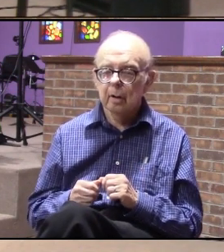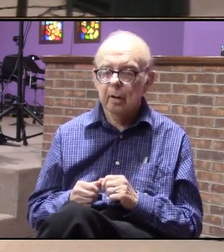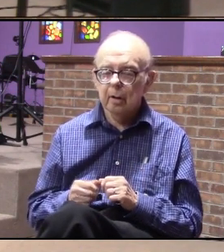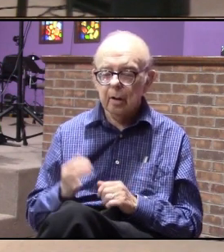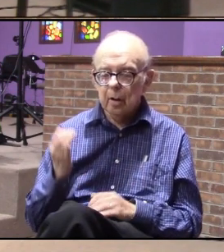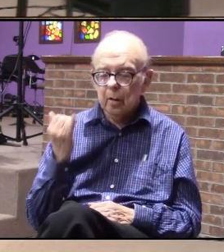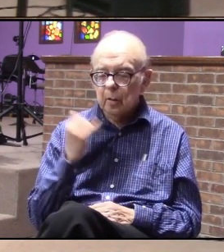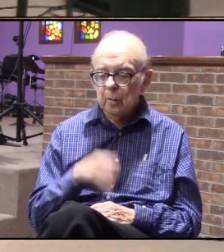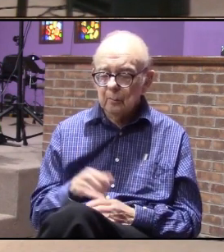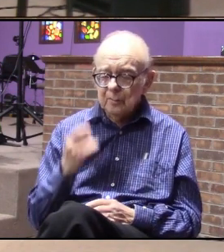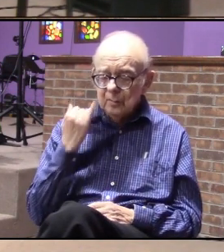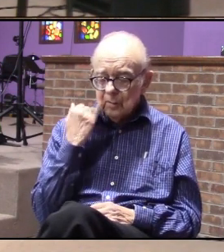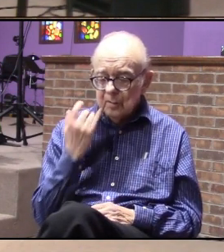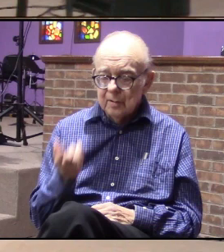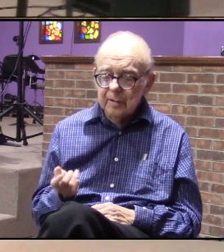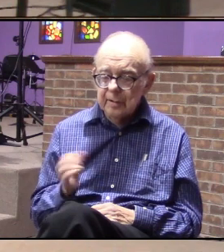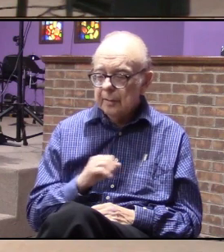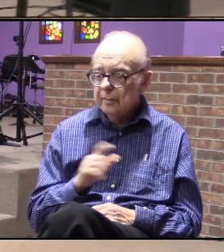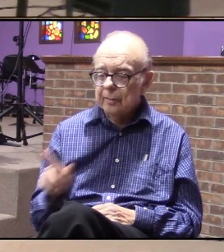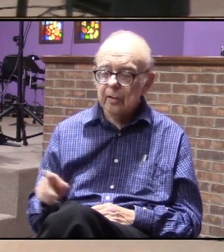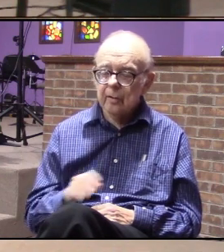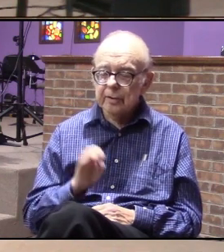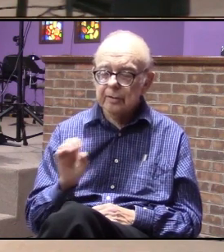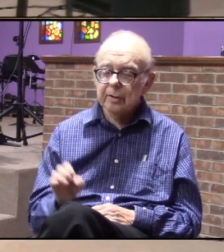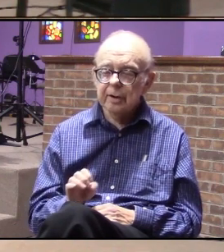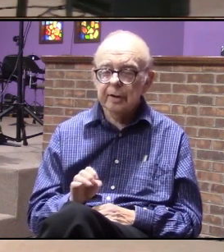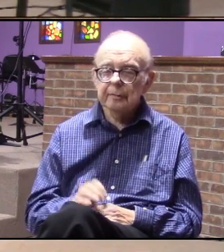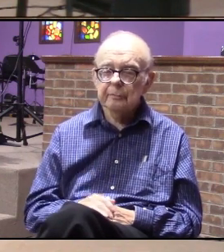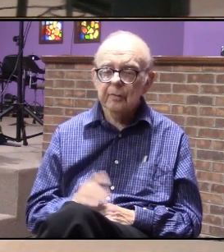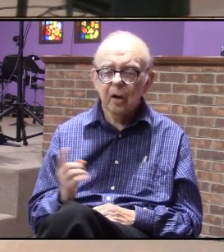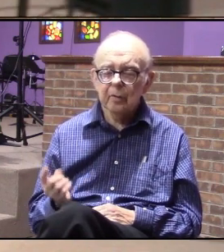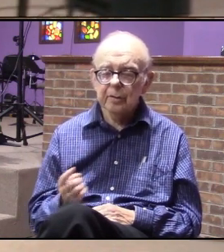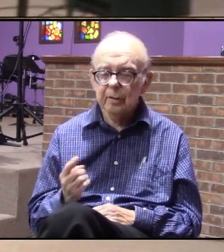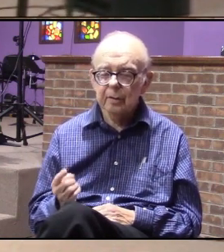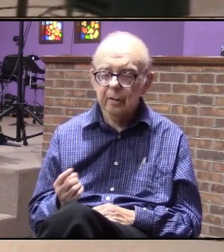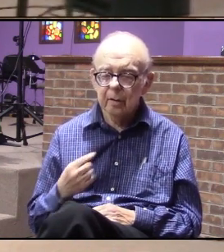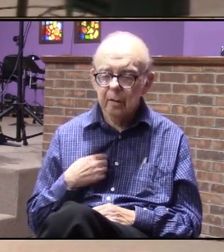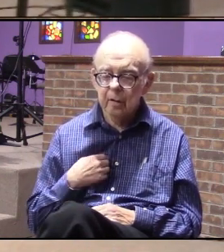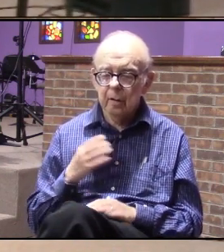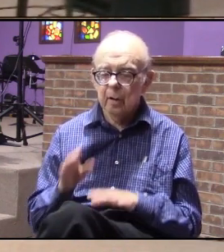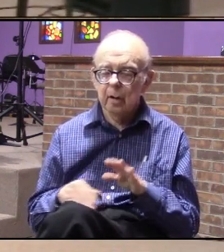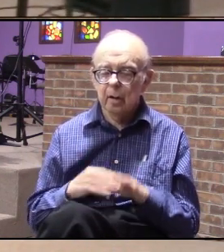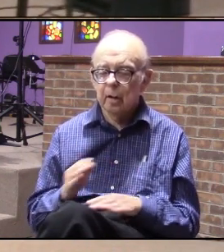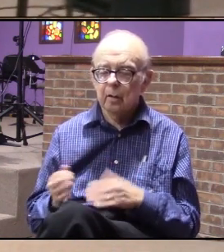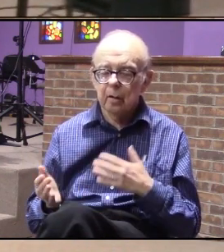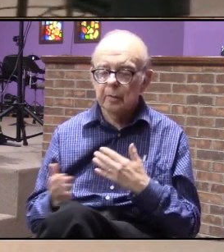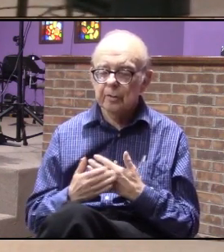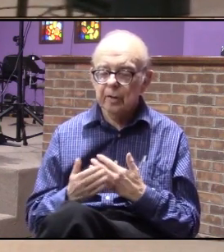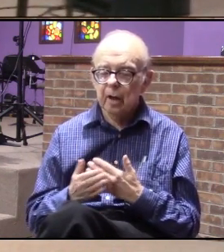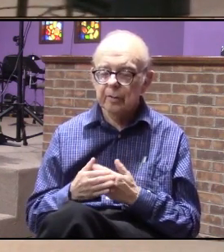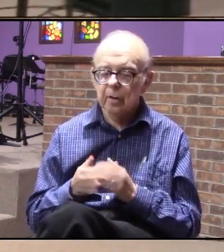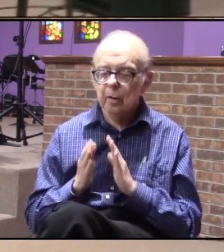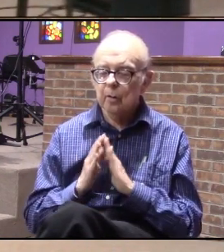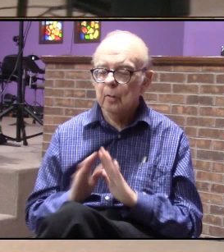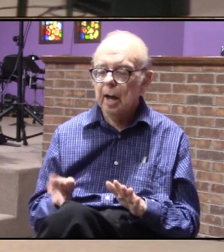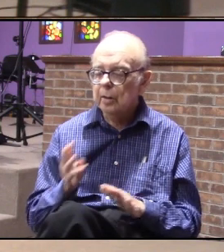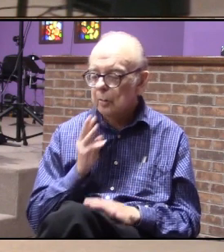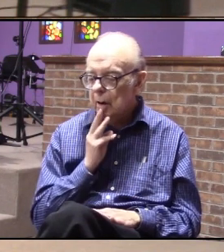What if, for all eternity, I can walk beside the still waters?